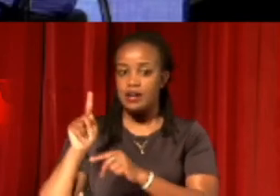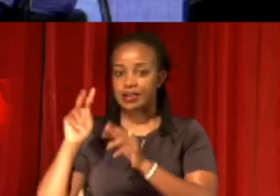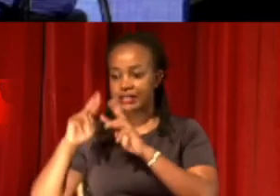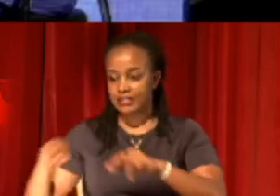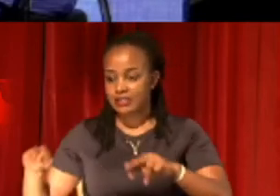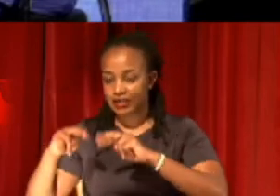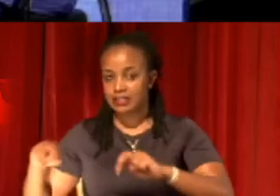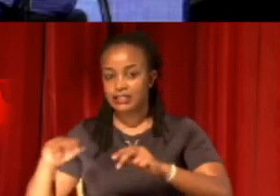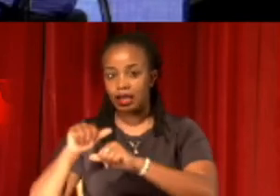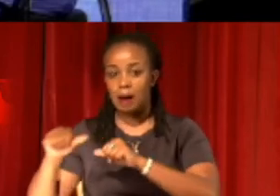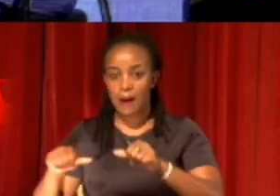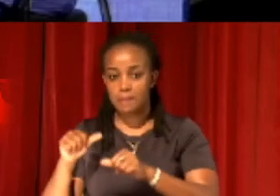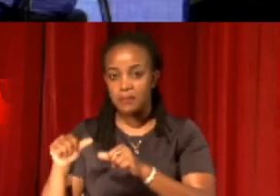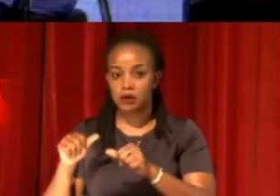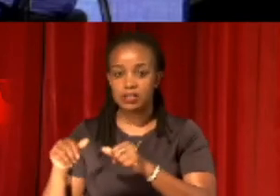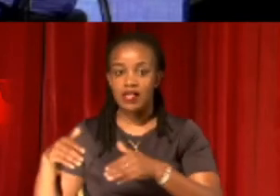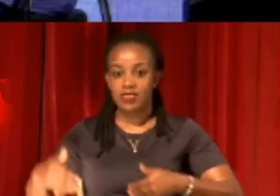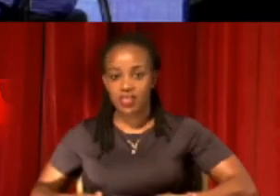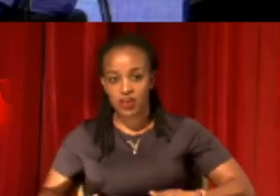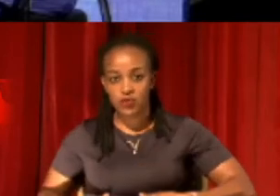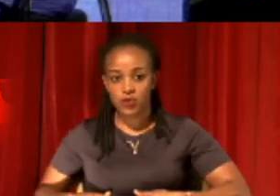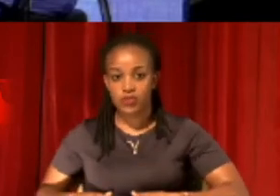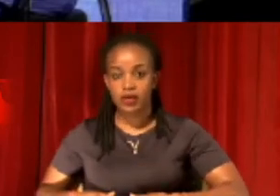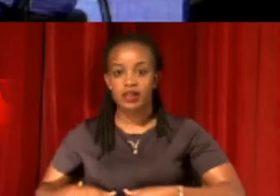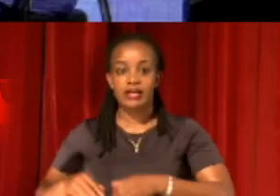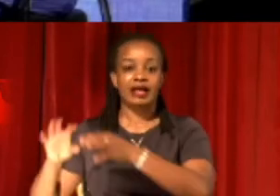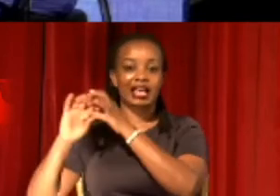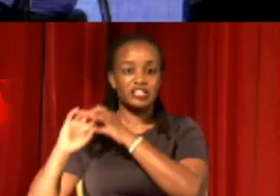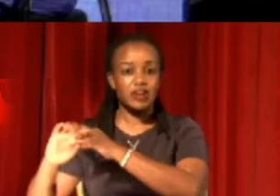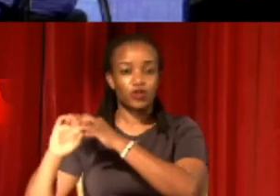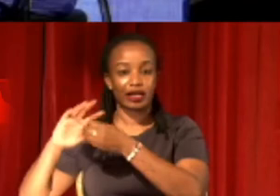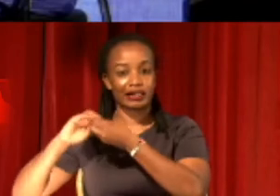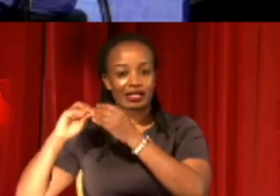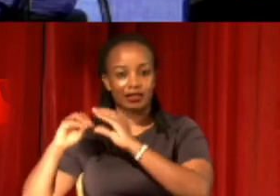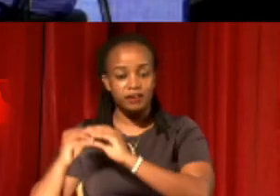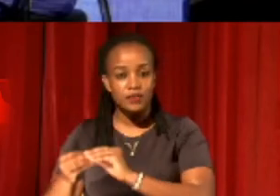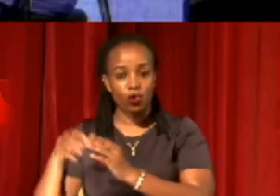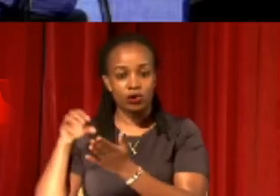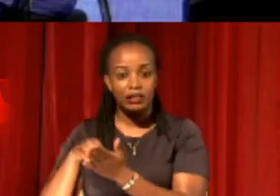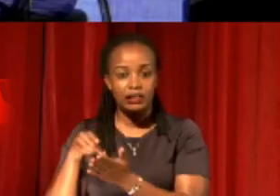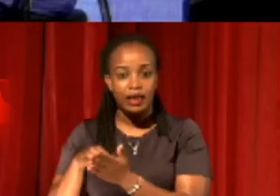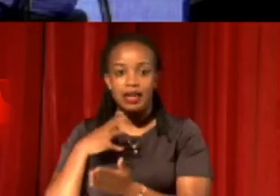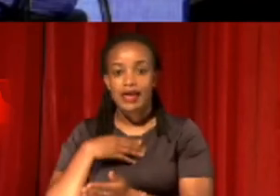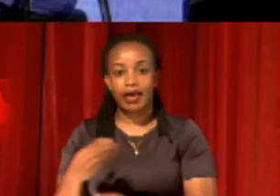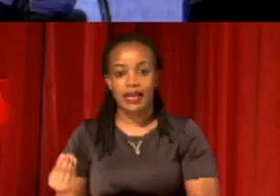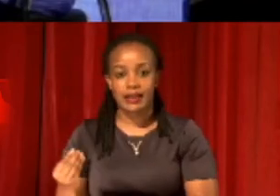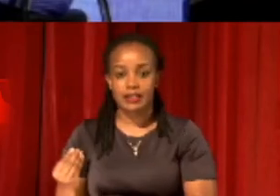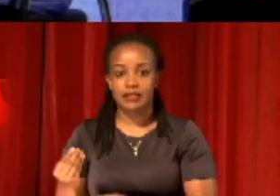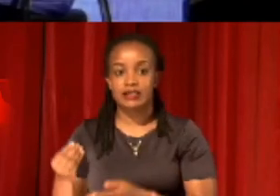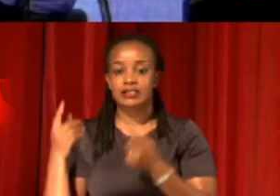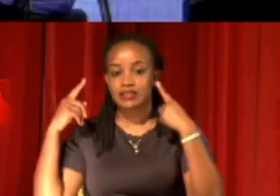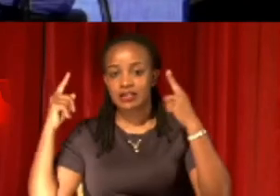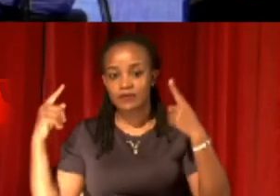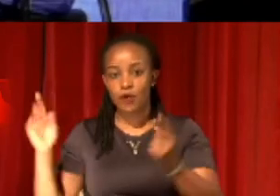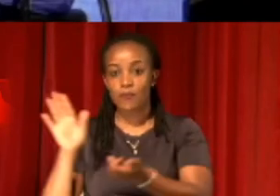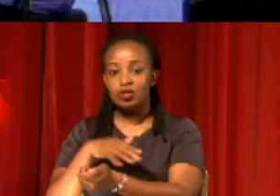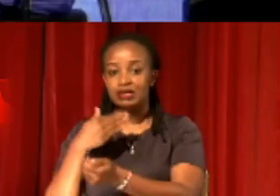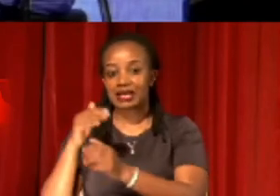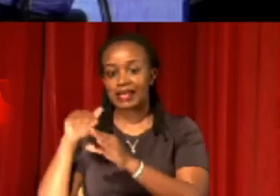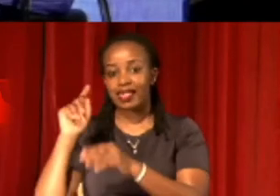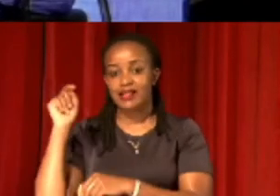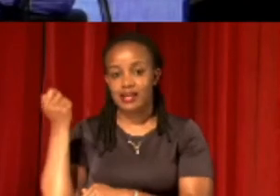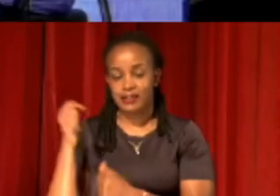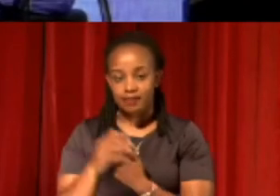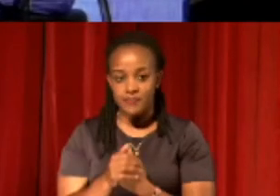creative economy, cultural and creative industries, and contemporary and popular music in Kenya. So I'm going